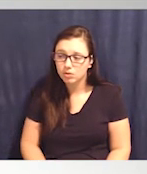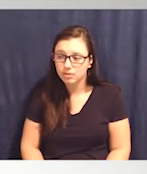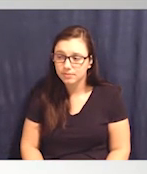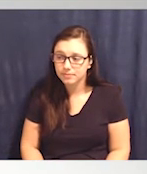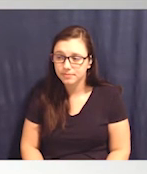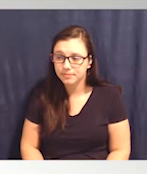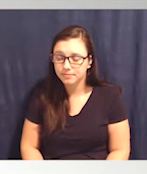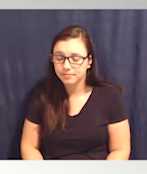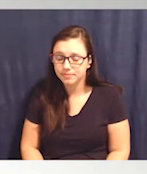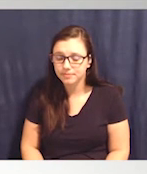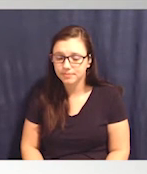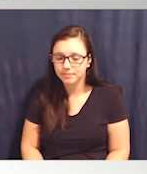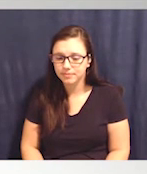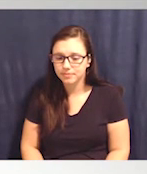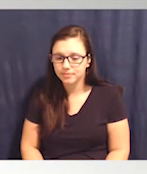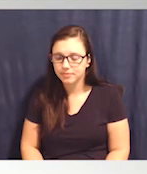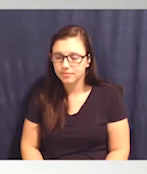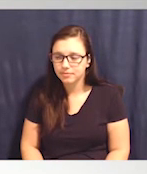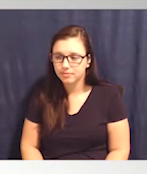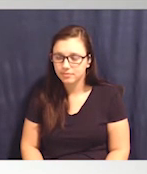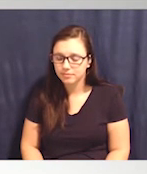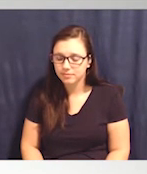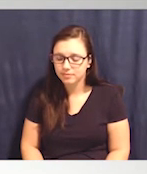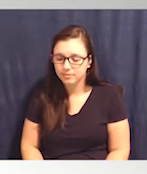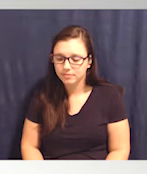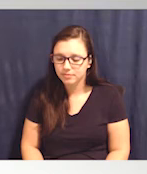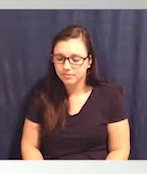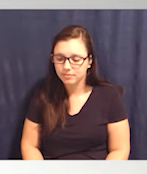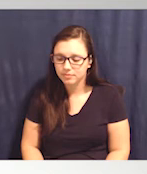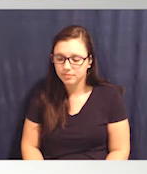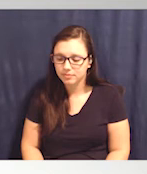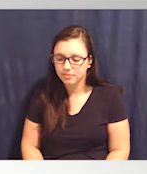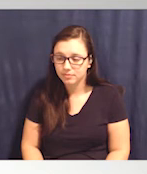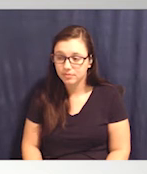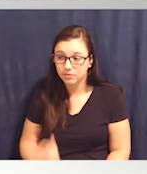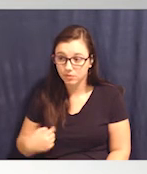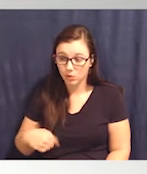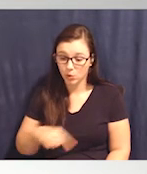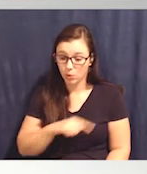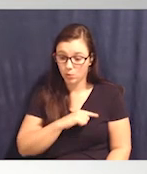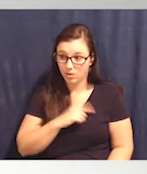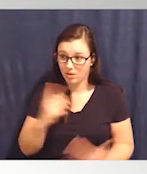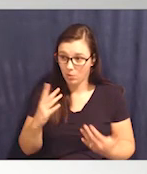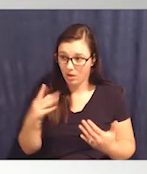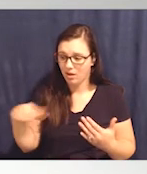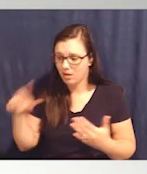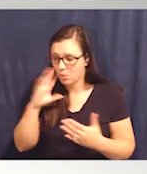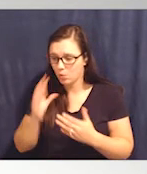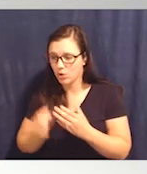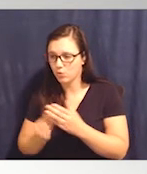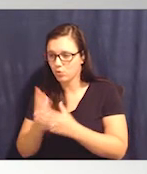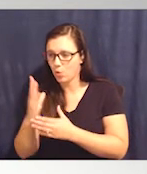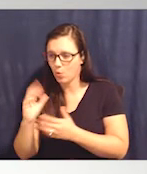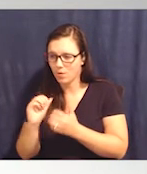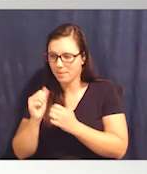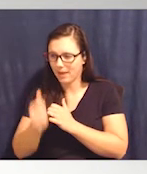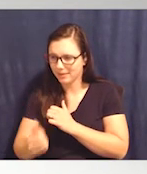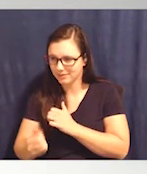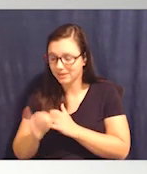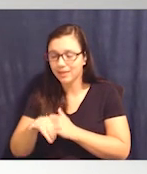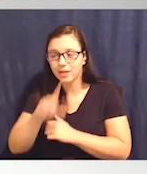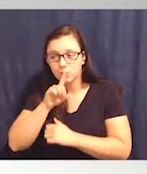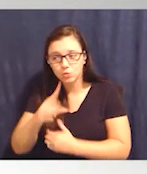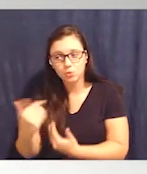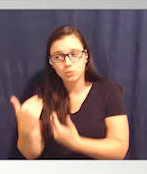we are what they grow beyond. That is the true burden of all masters.